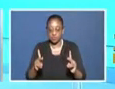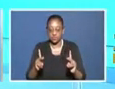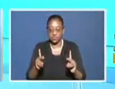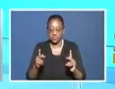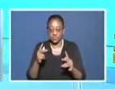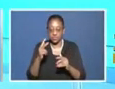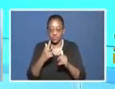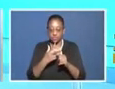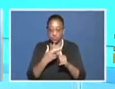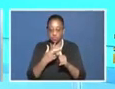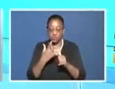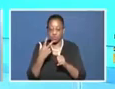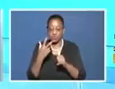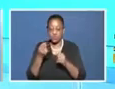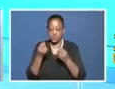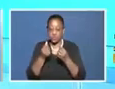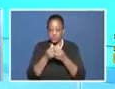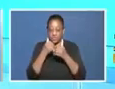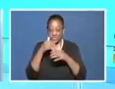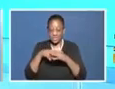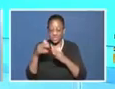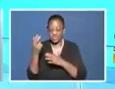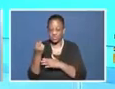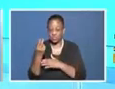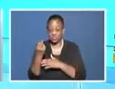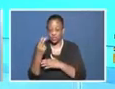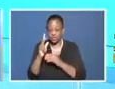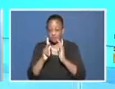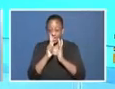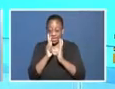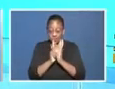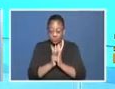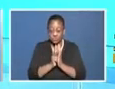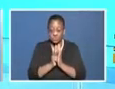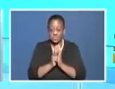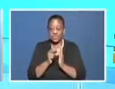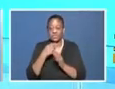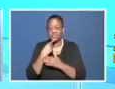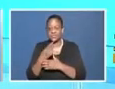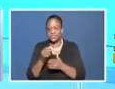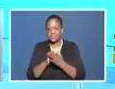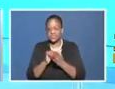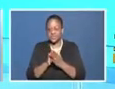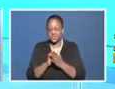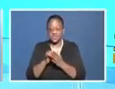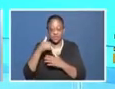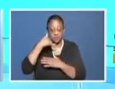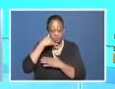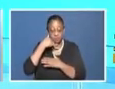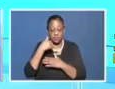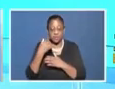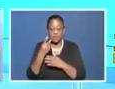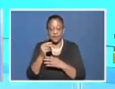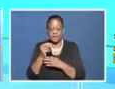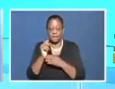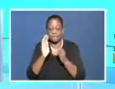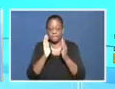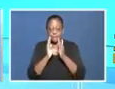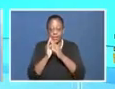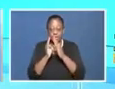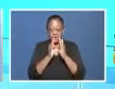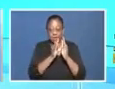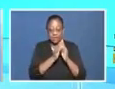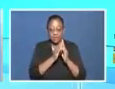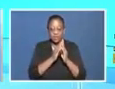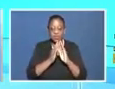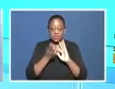Capitol in less than 12 hours. The police commissioner and his top brass calling an emergency press briefing this morning to update the public